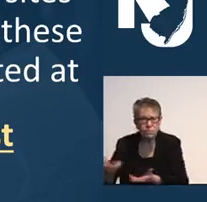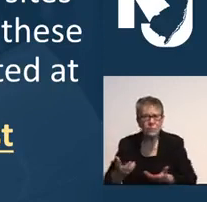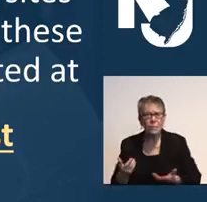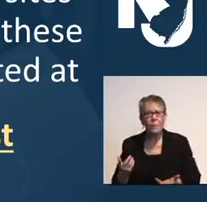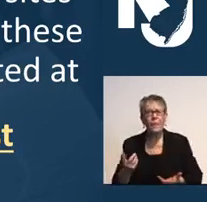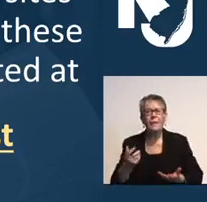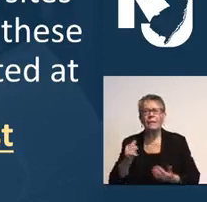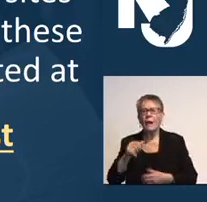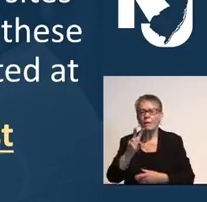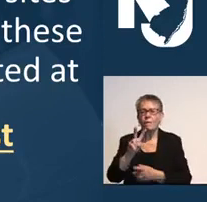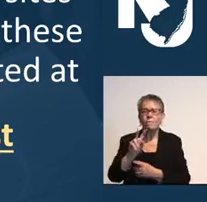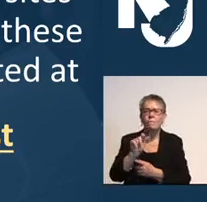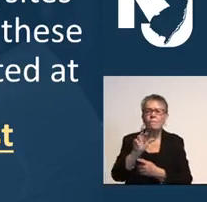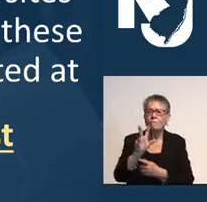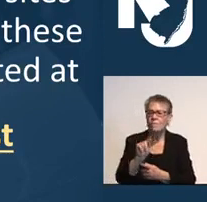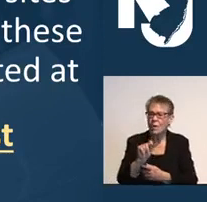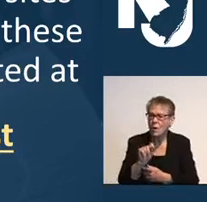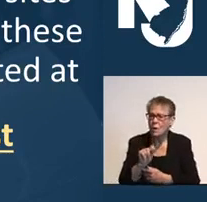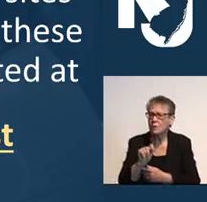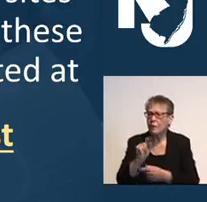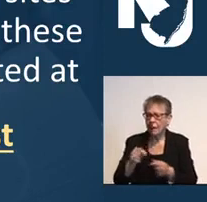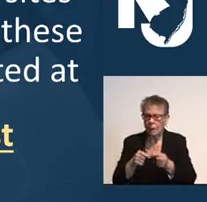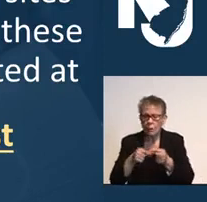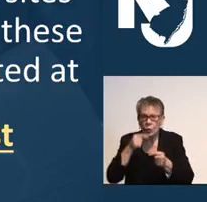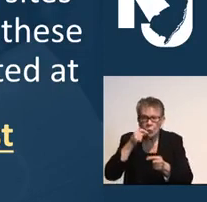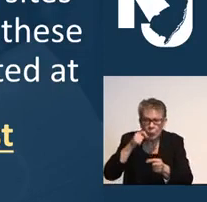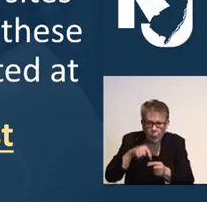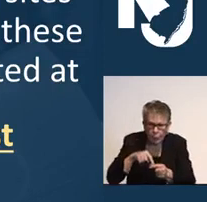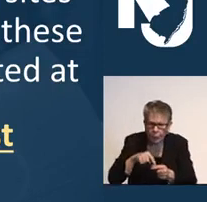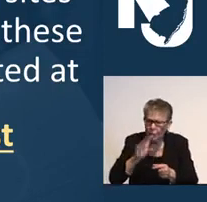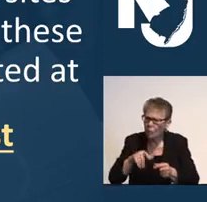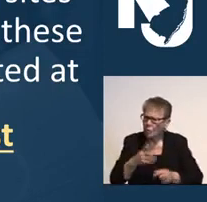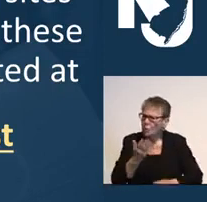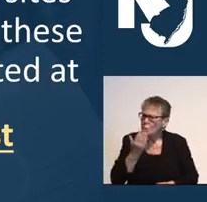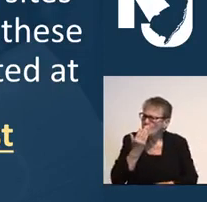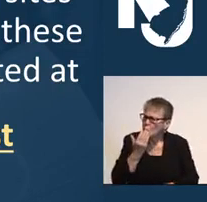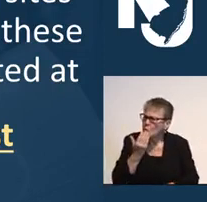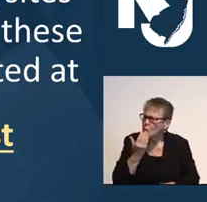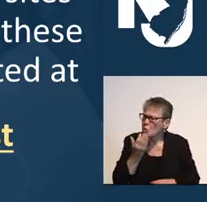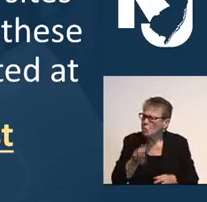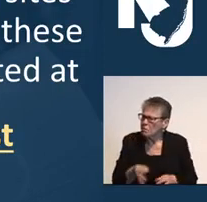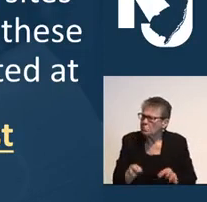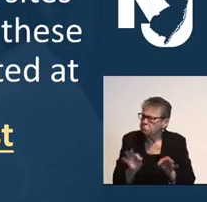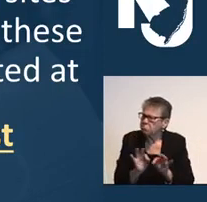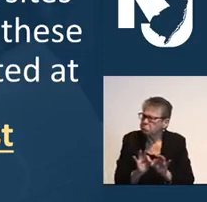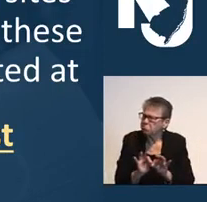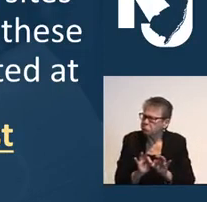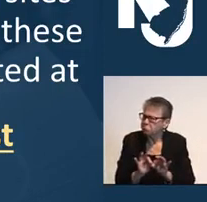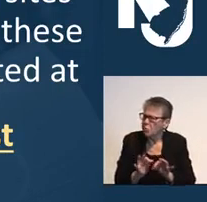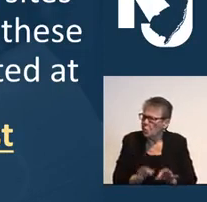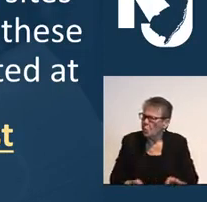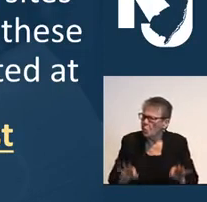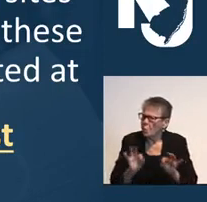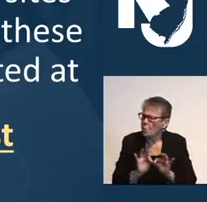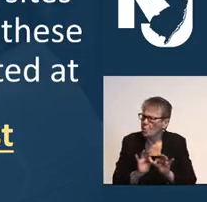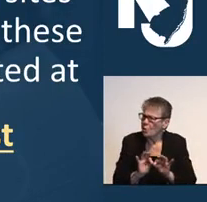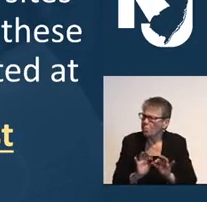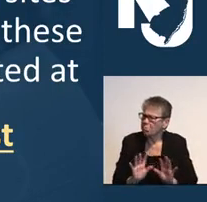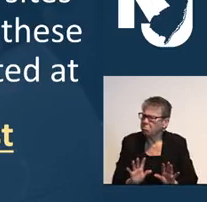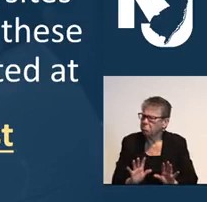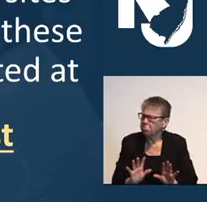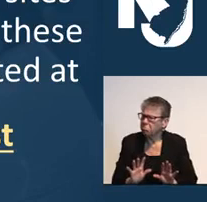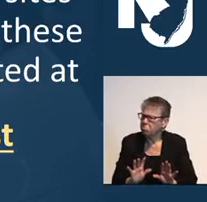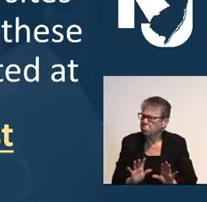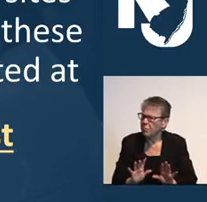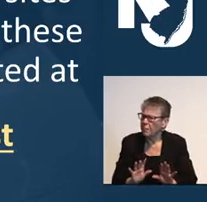bit longer to turn around. Anything you want to add to any of those observations? Sure. The Vault saliva test, at-home